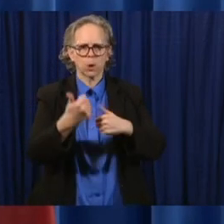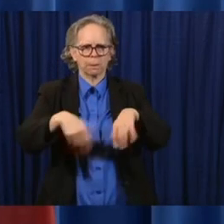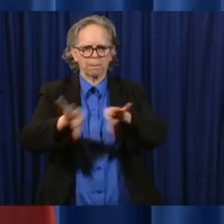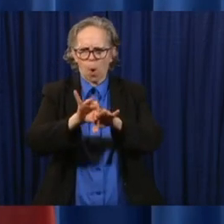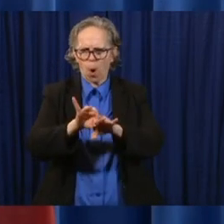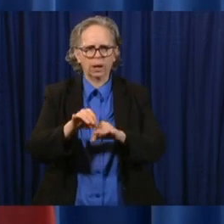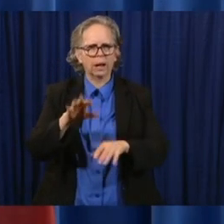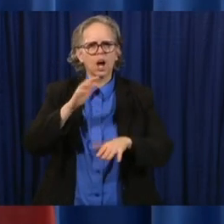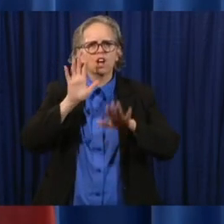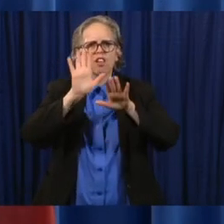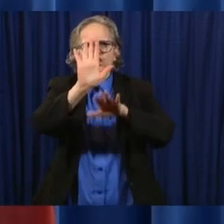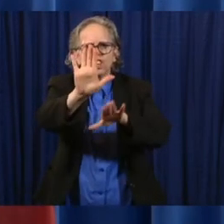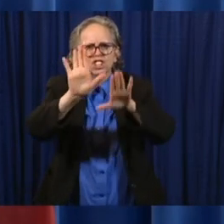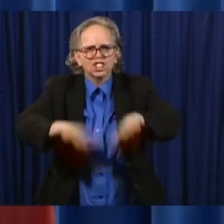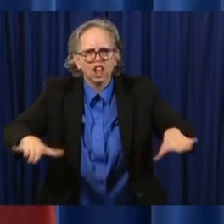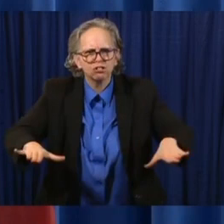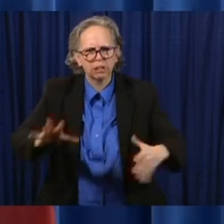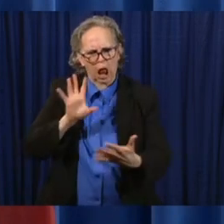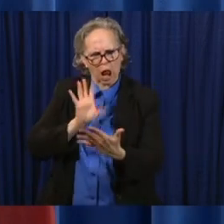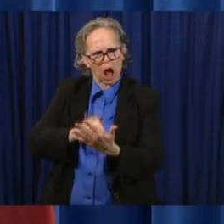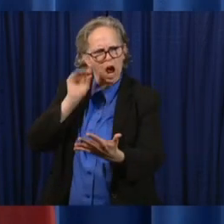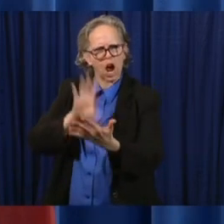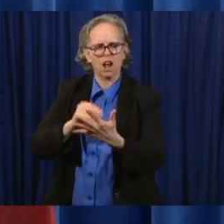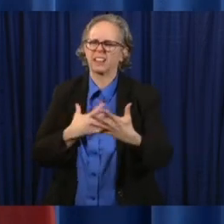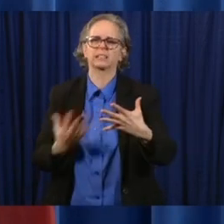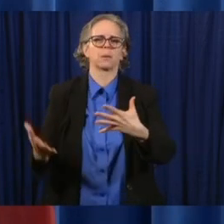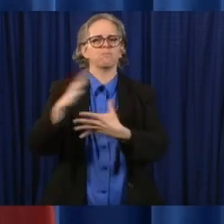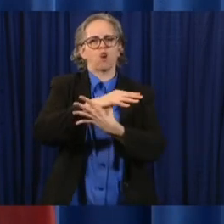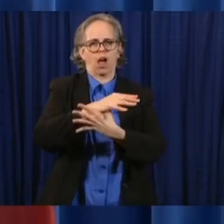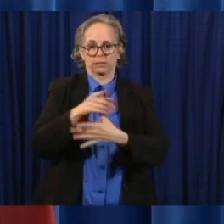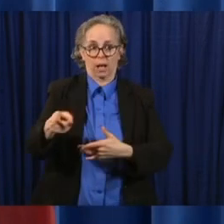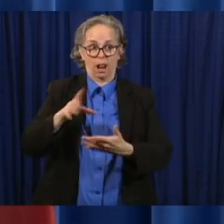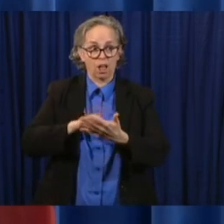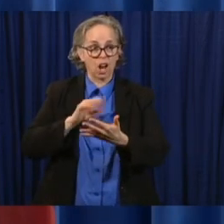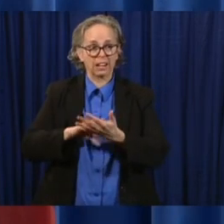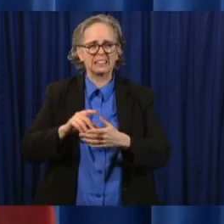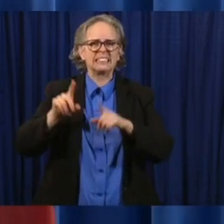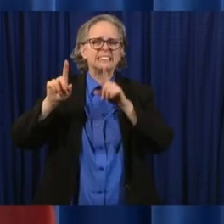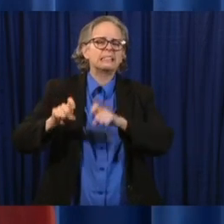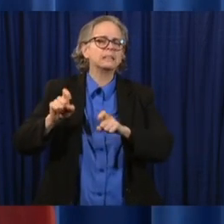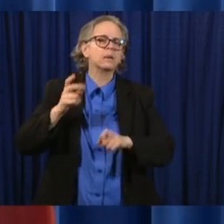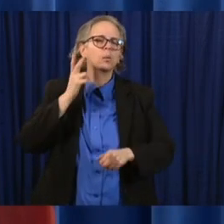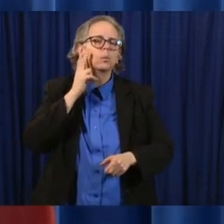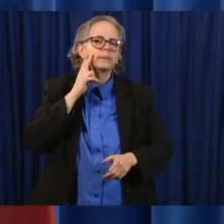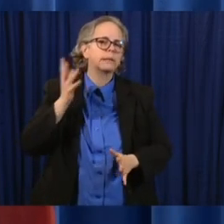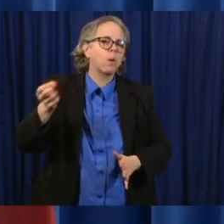on kids learning. We'll see where we go with testing. We